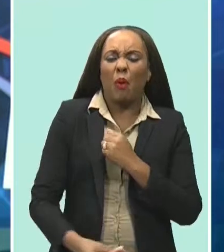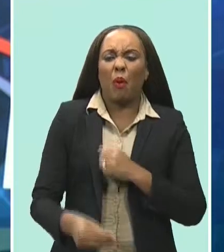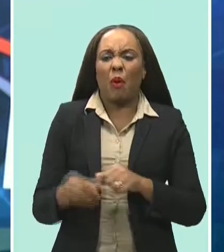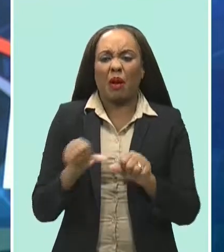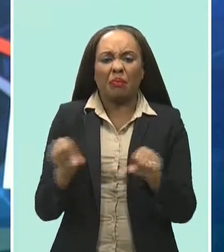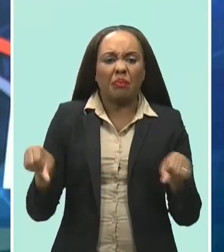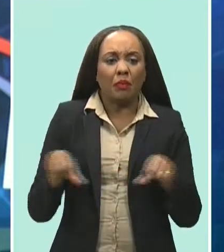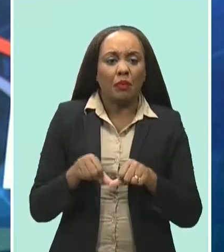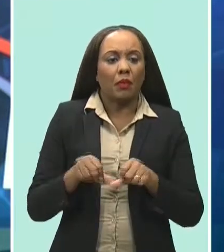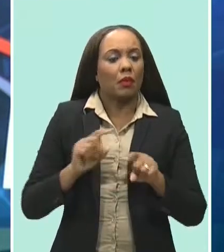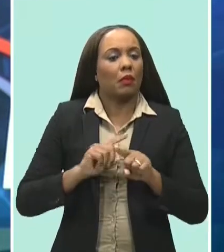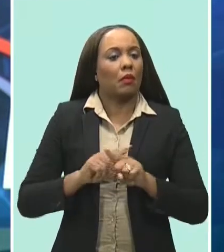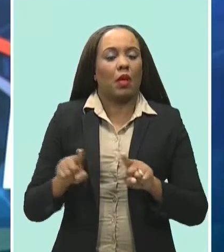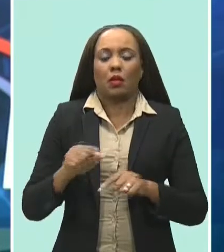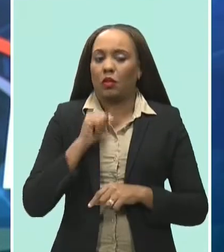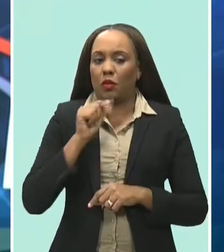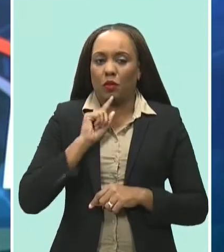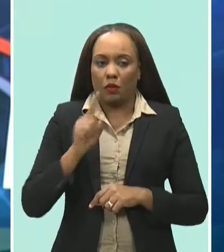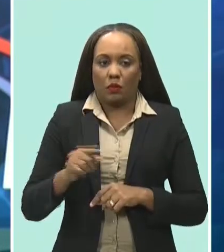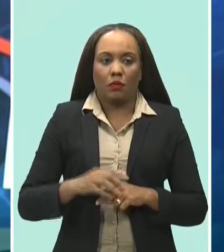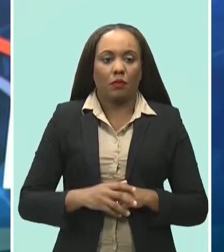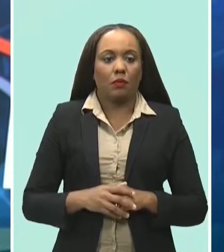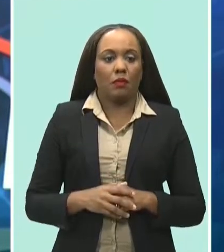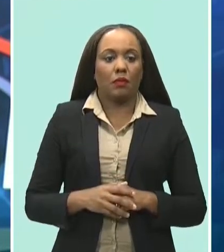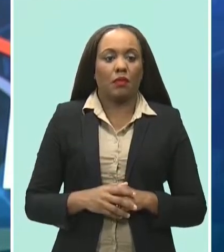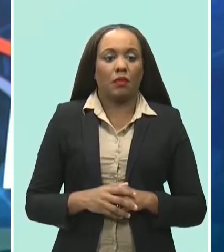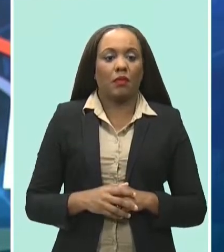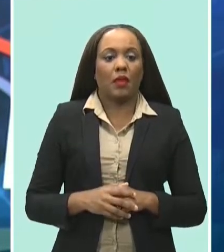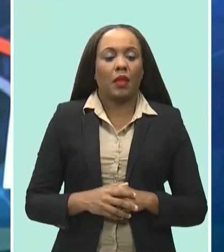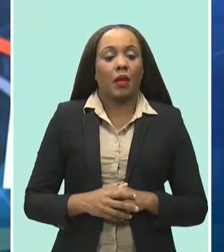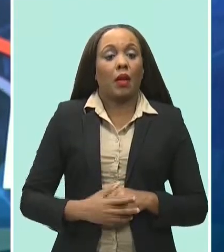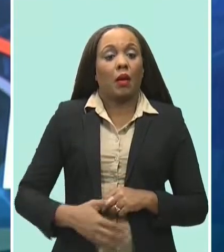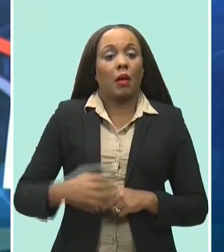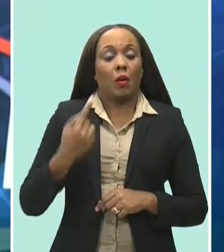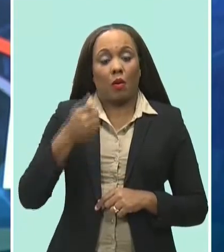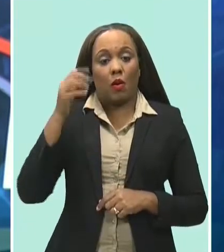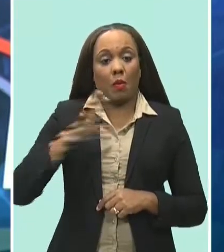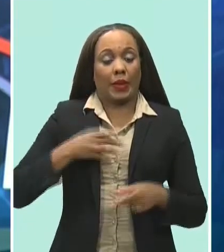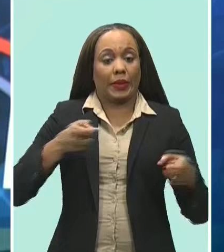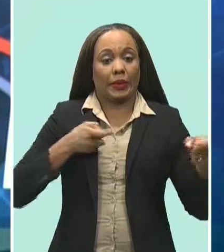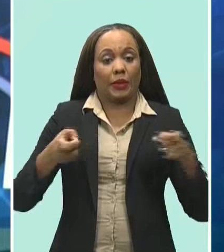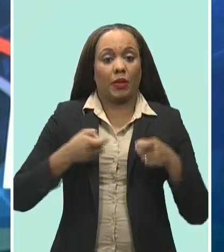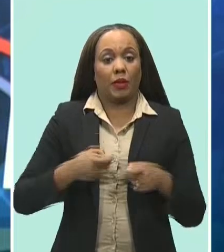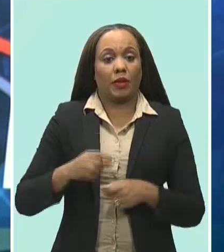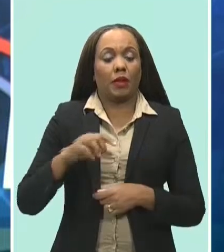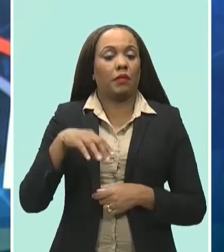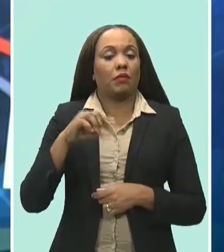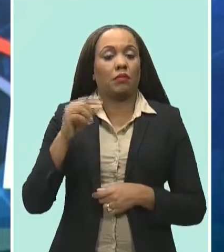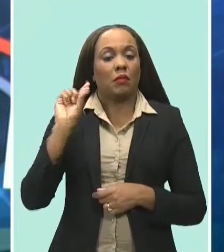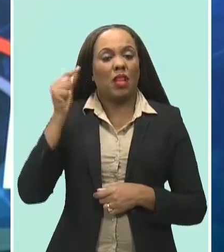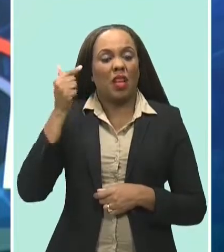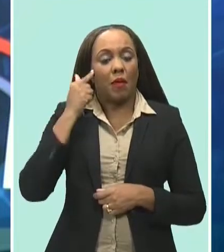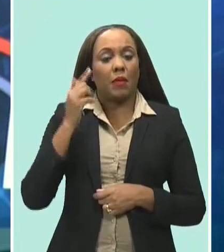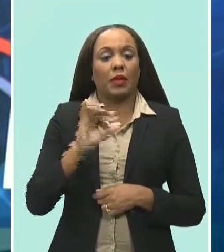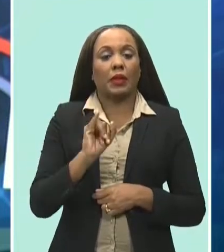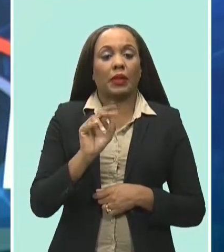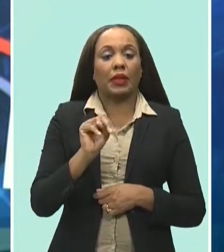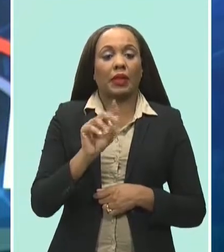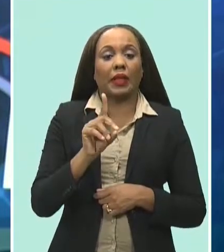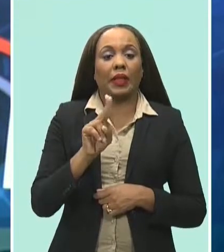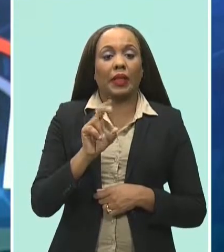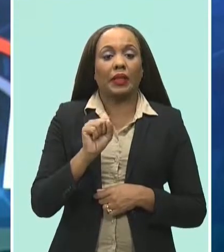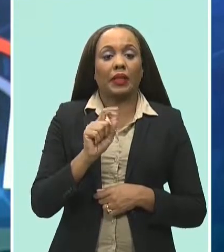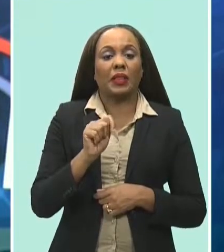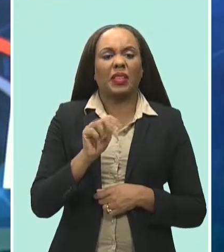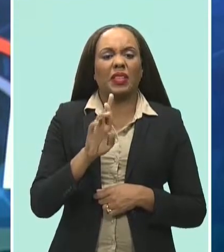Government Industrial School, Erwin Leacock, stressed this point as he delivered a lecture entitled Youth Violence, the Barbadian